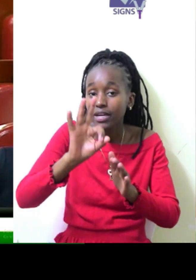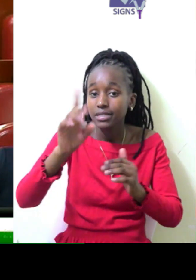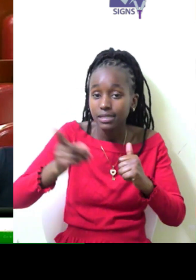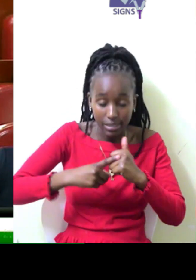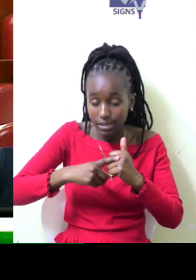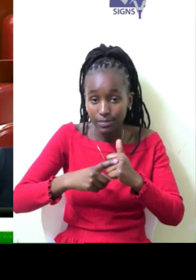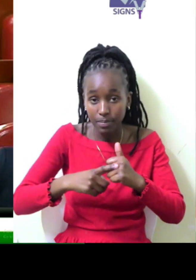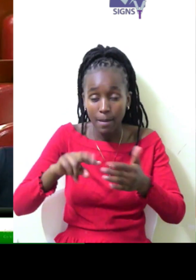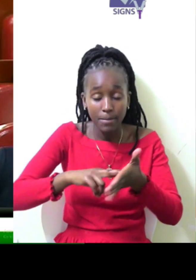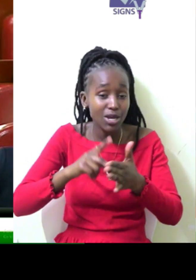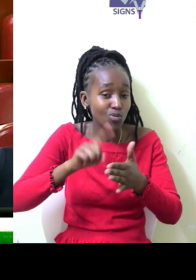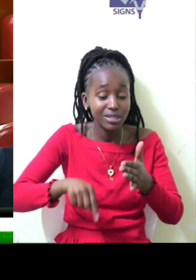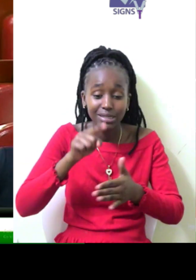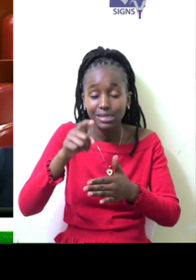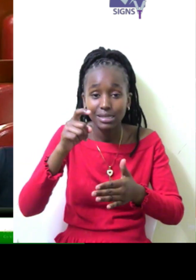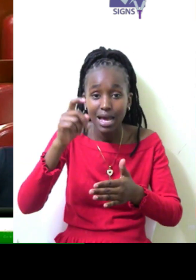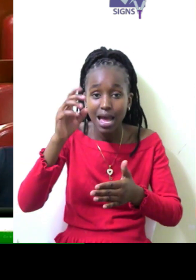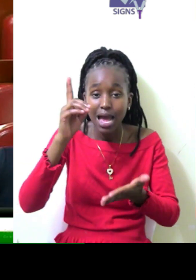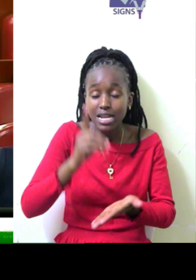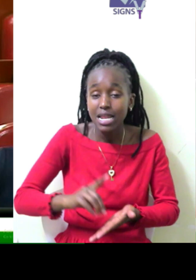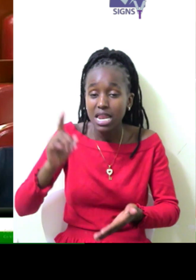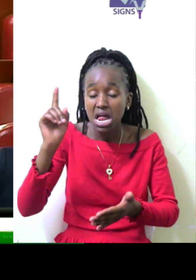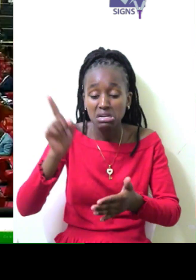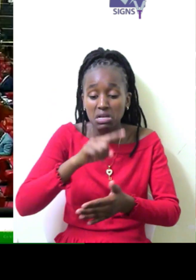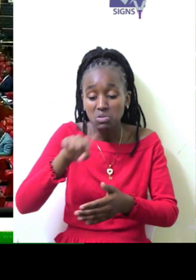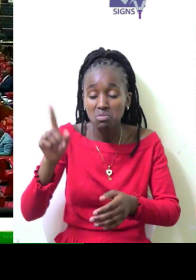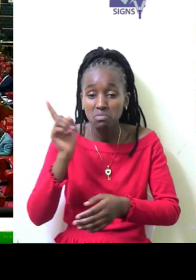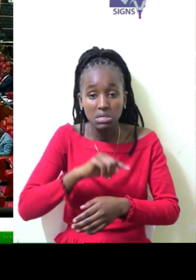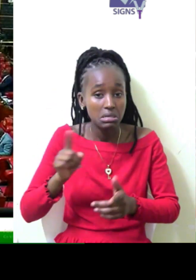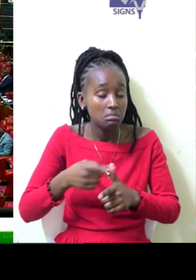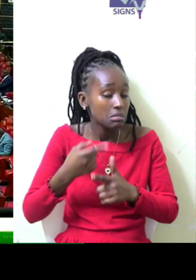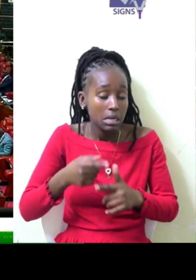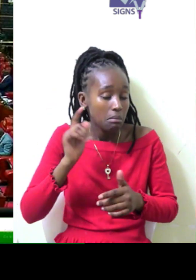it has already been deleted. He should read the report. Thank you.